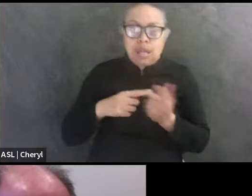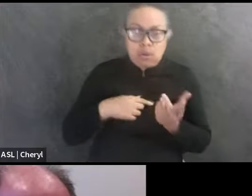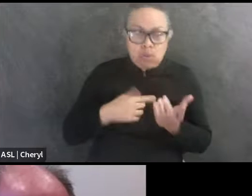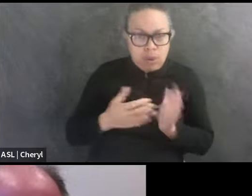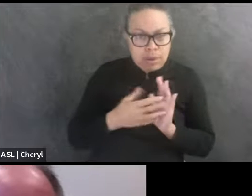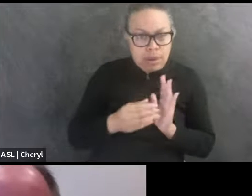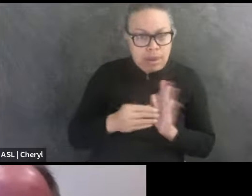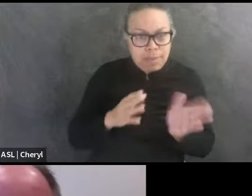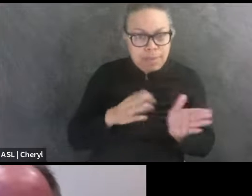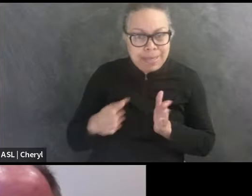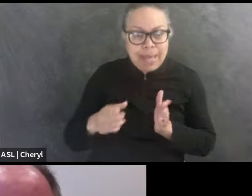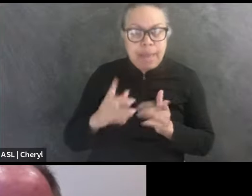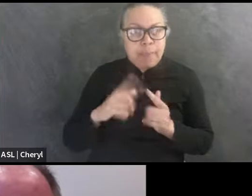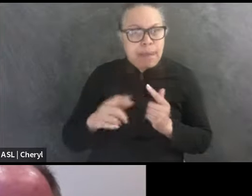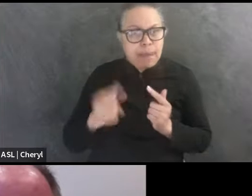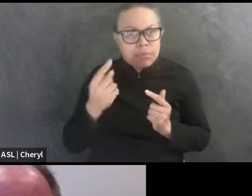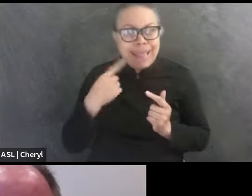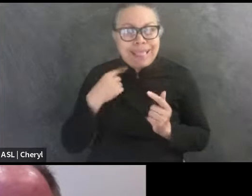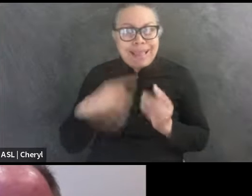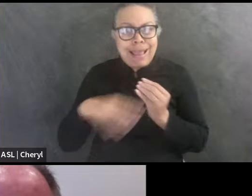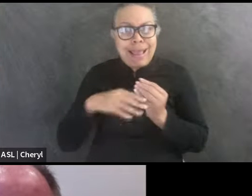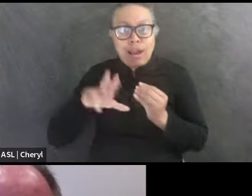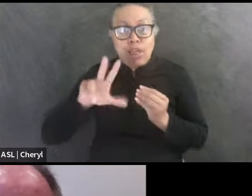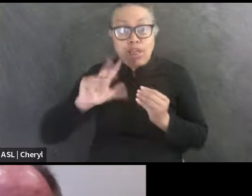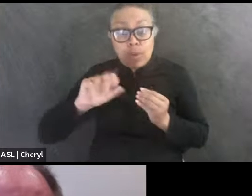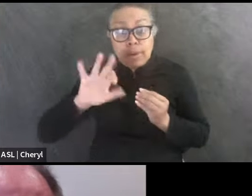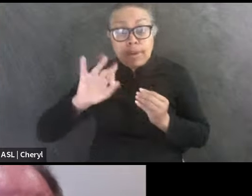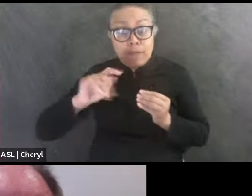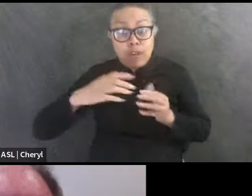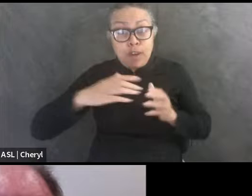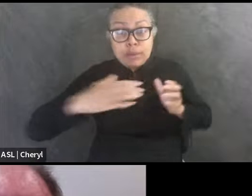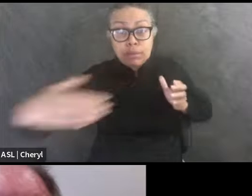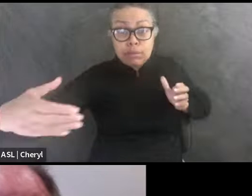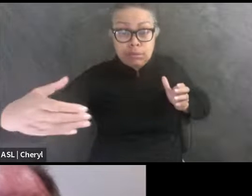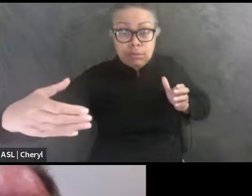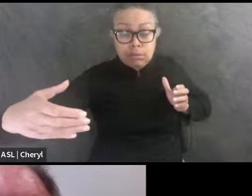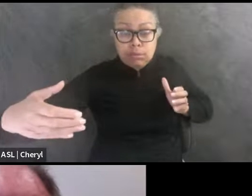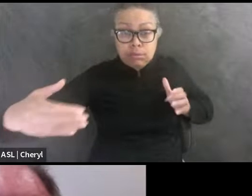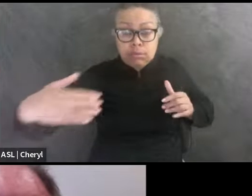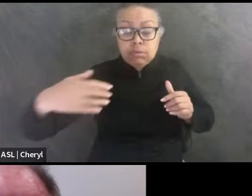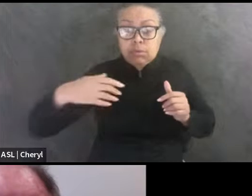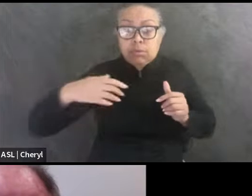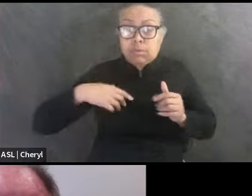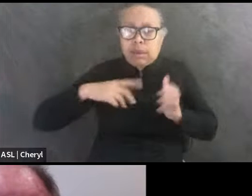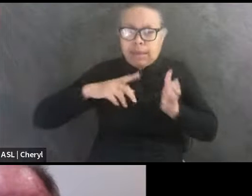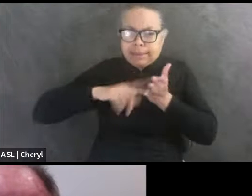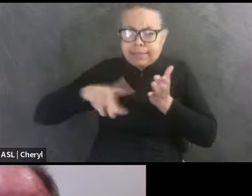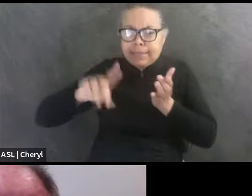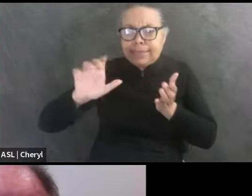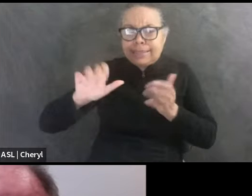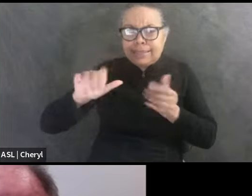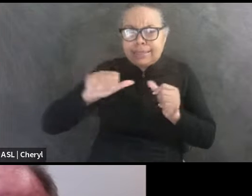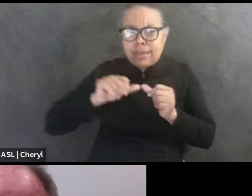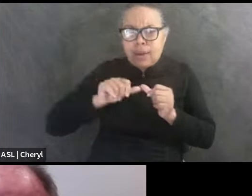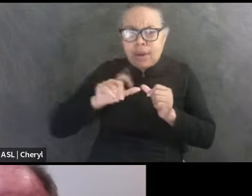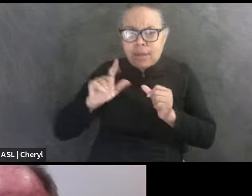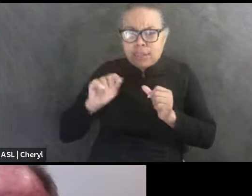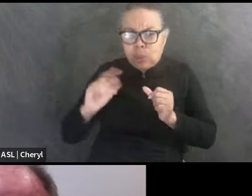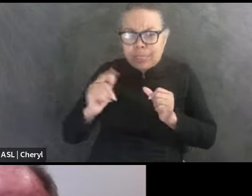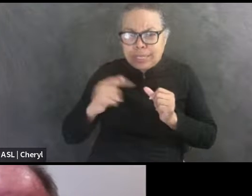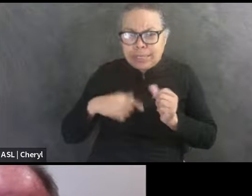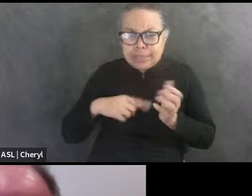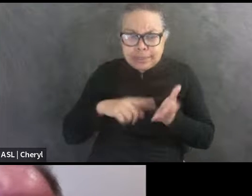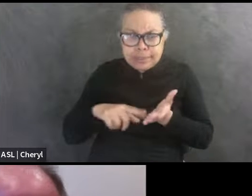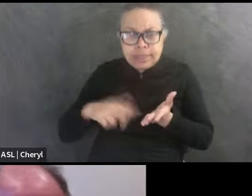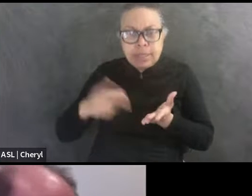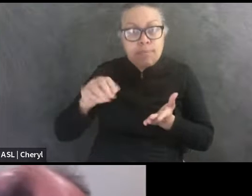like a 30-foot addition. And I checked DCRA zoning, the DCRA's permitting